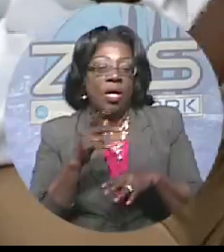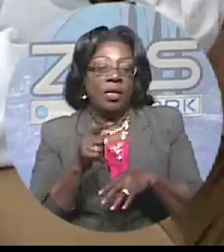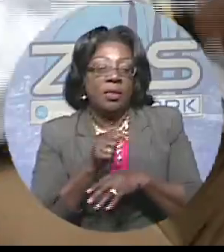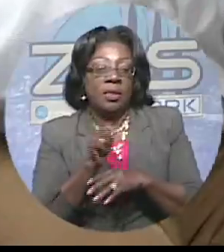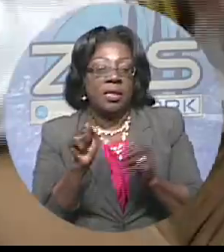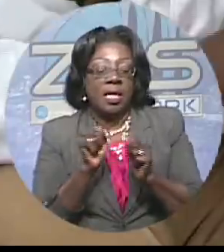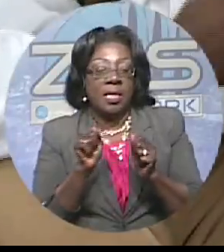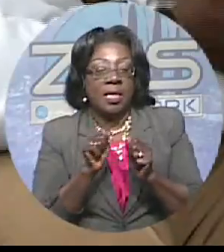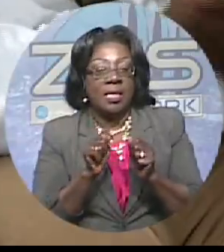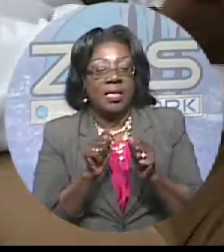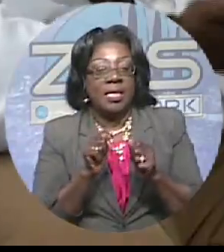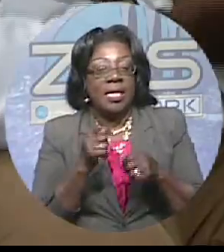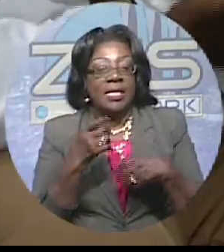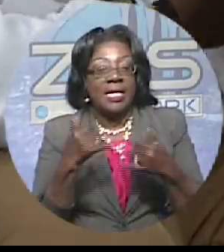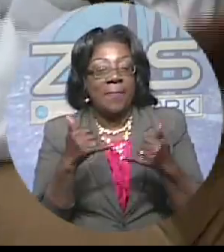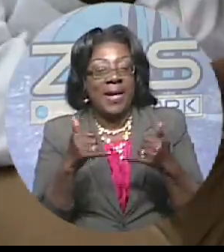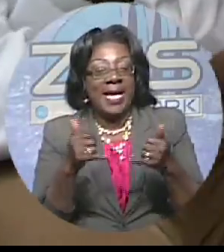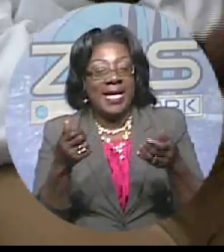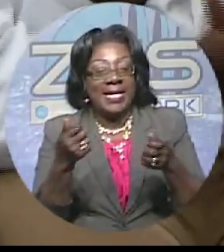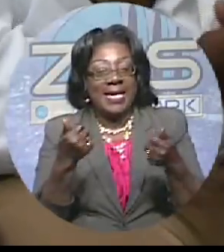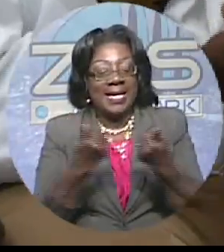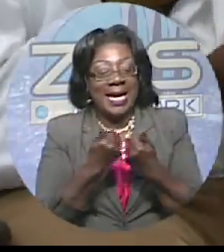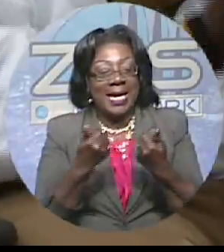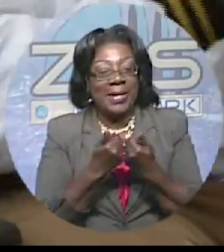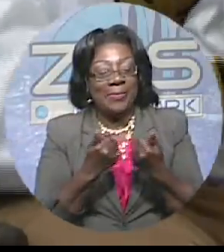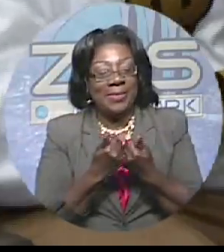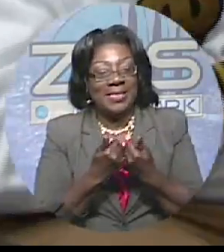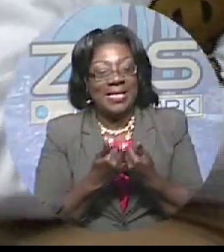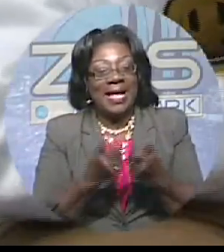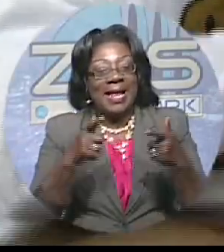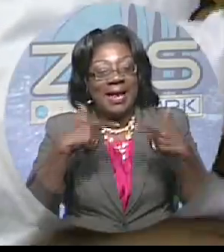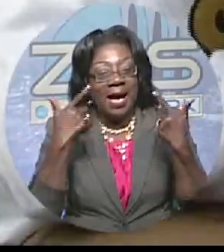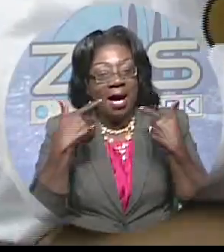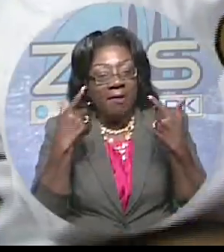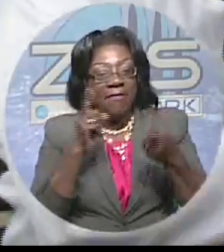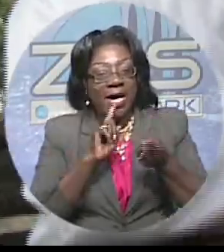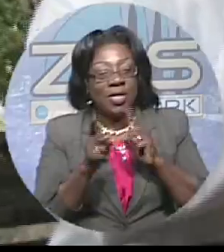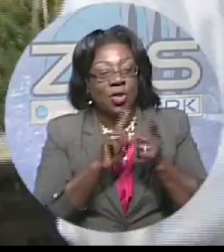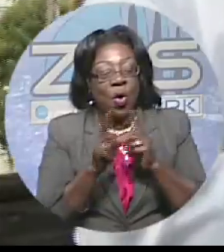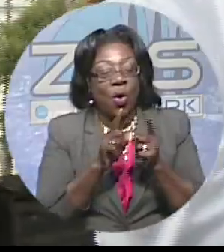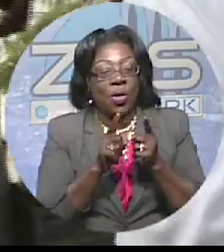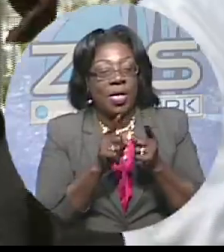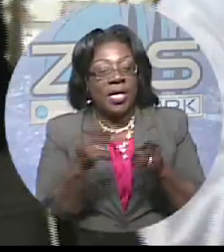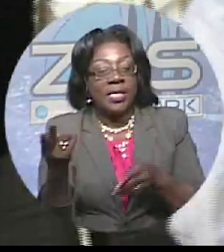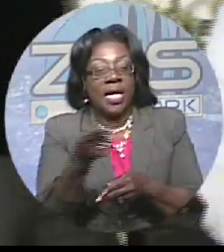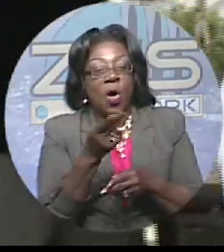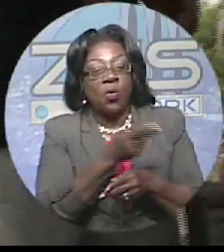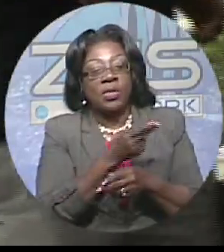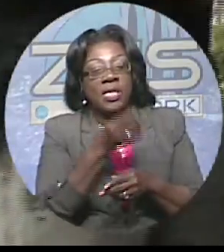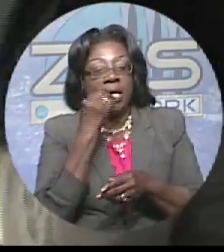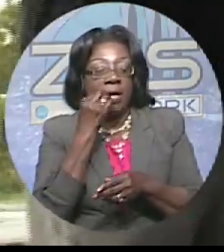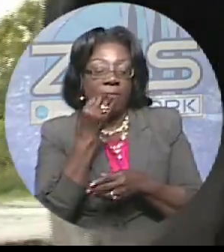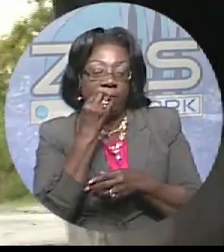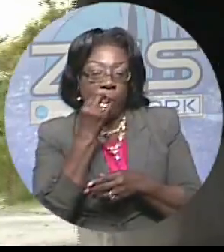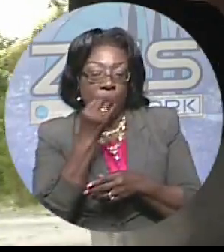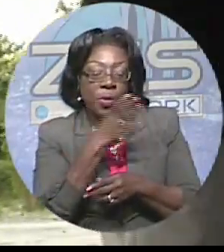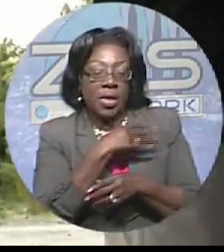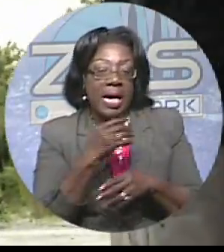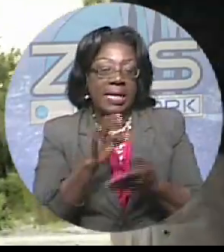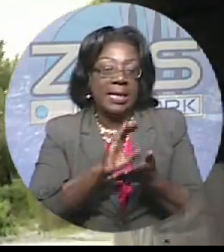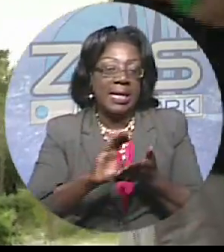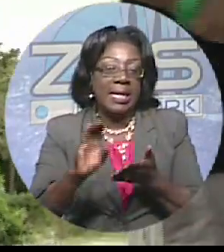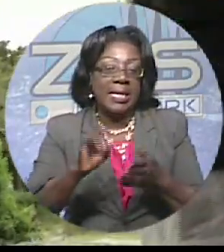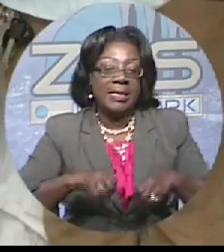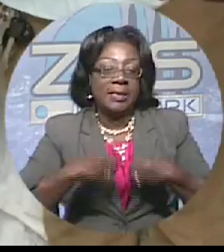and sharing laughter through thought-provoking stories with the elderly there, the fraternity hosted a food and cleaning supply drive.